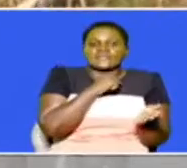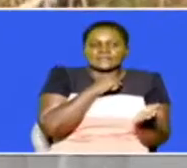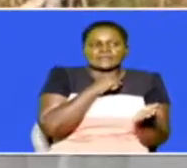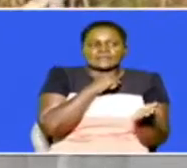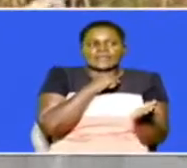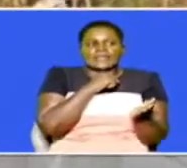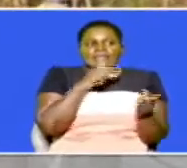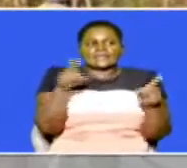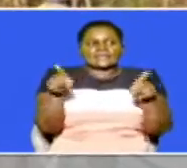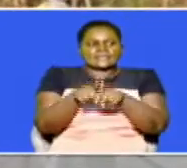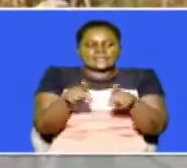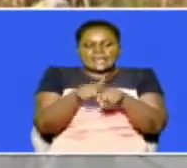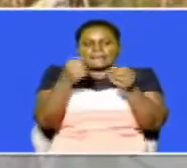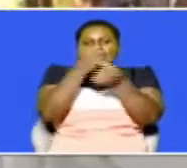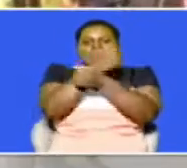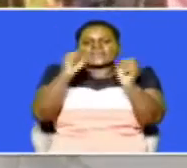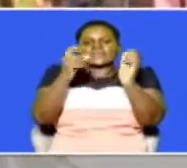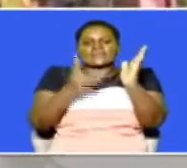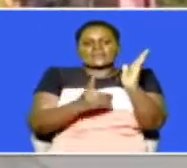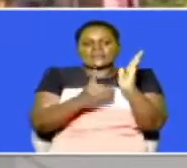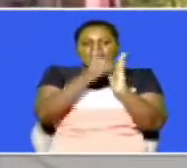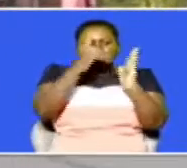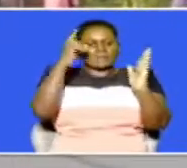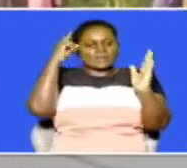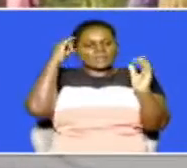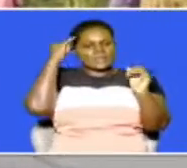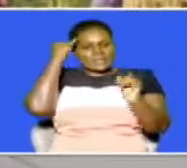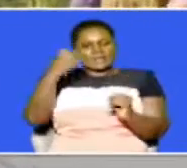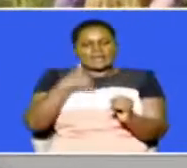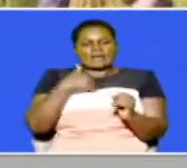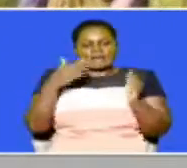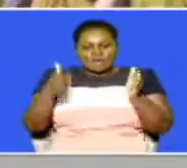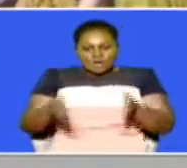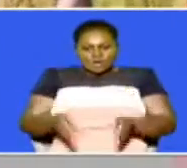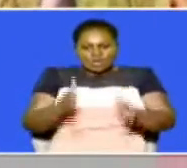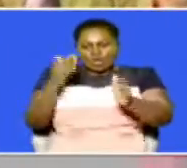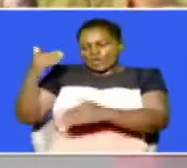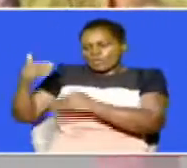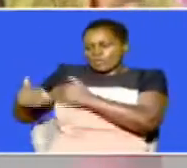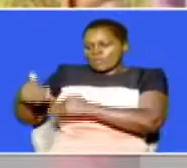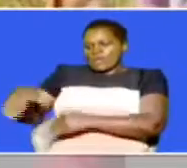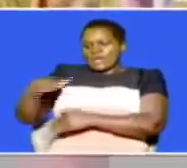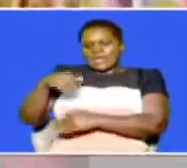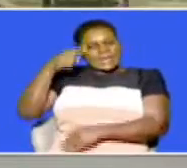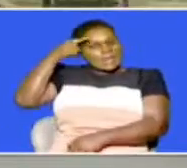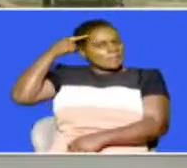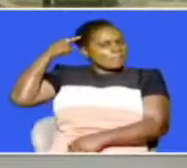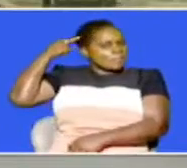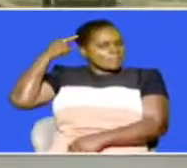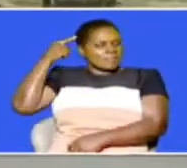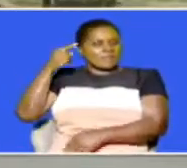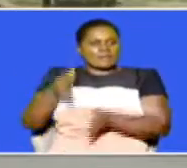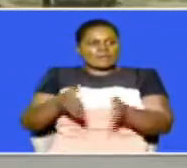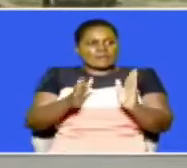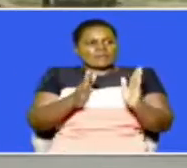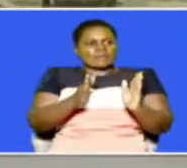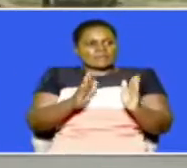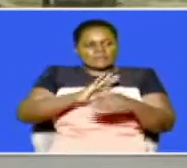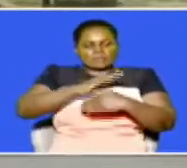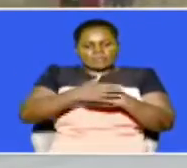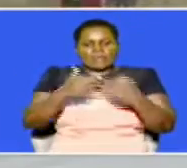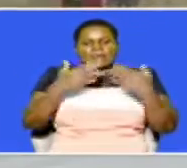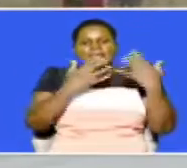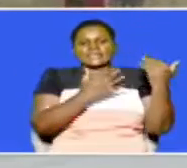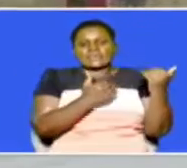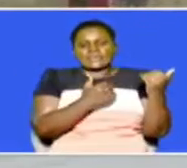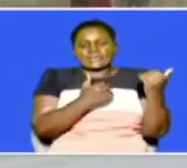And just as the late president was a development-oriented man, the roads adjacent to the main venue also got a facelift. At least 15,000 Kenyans